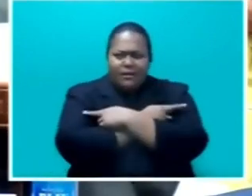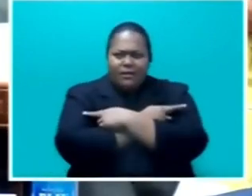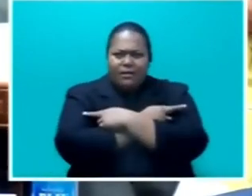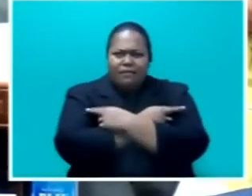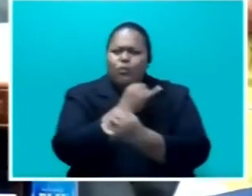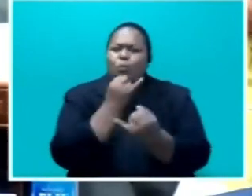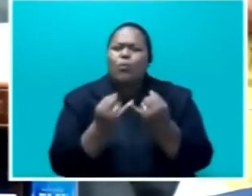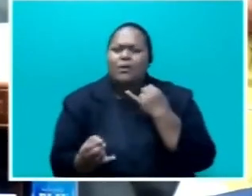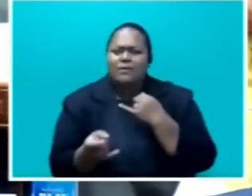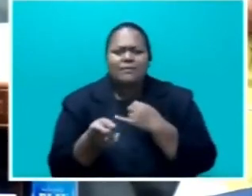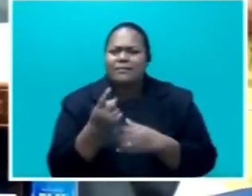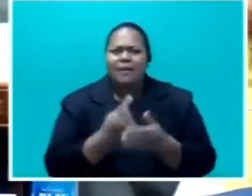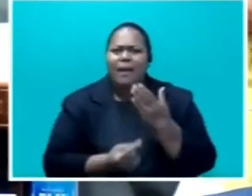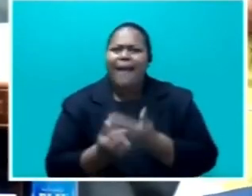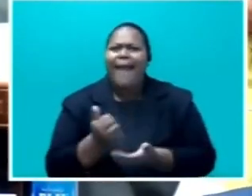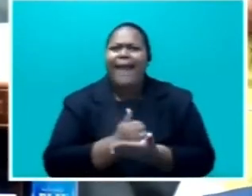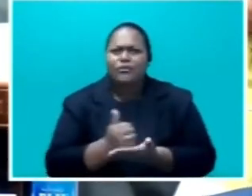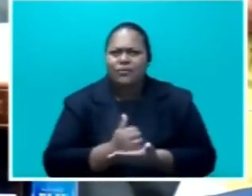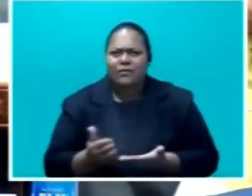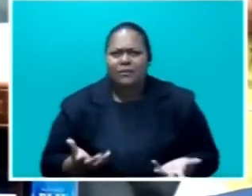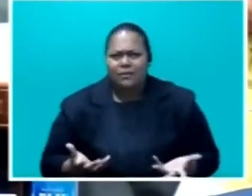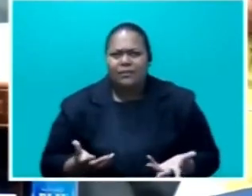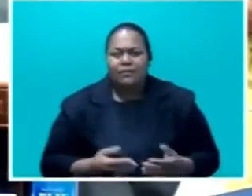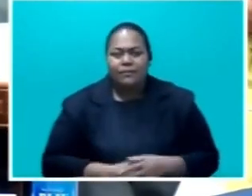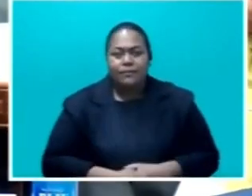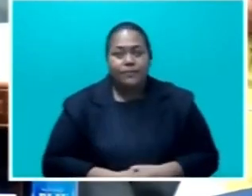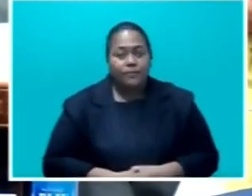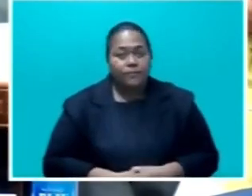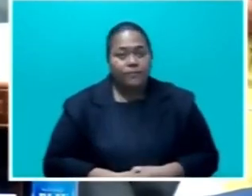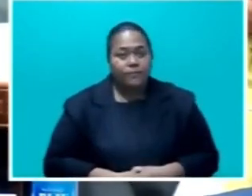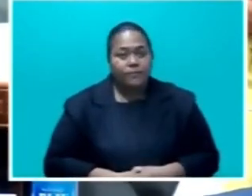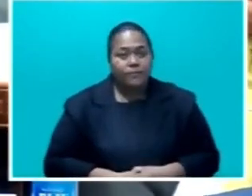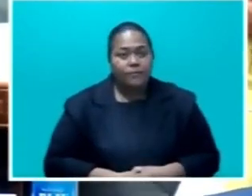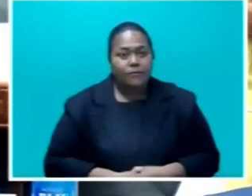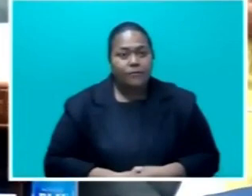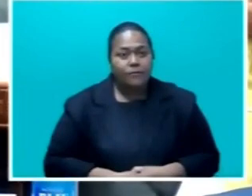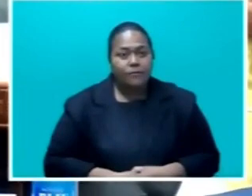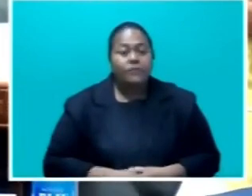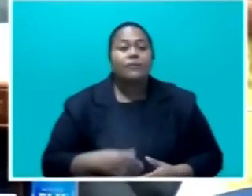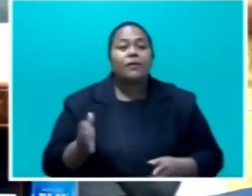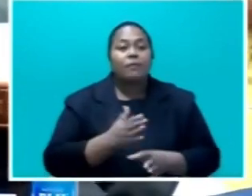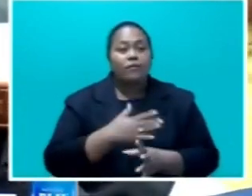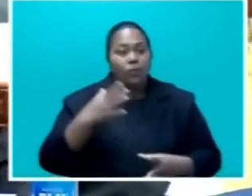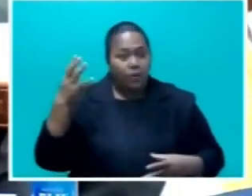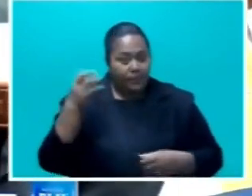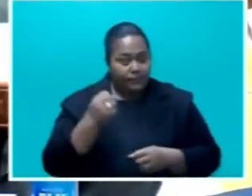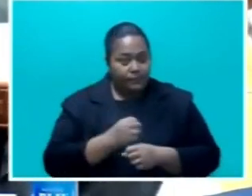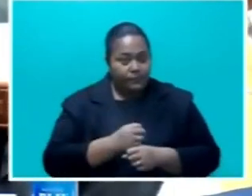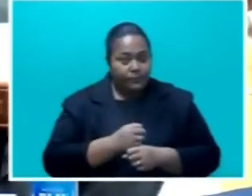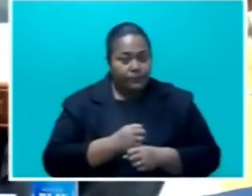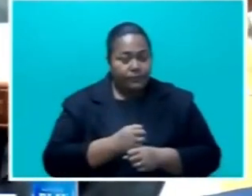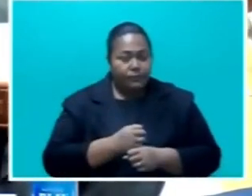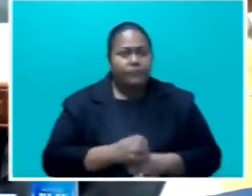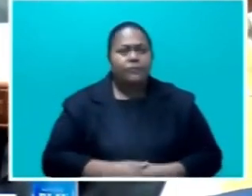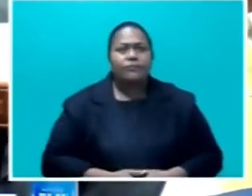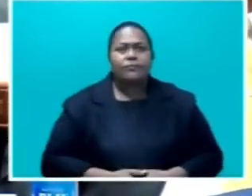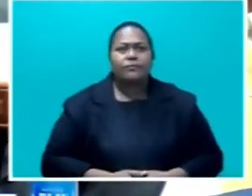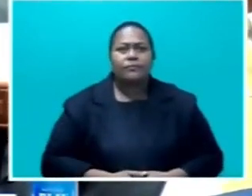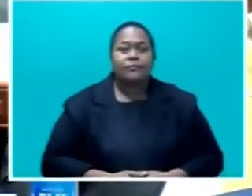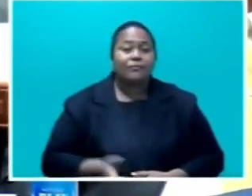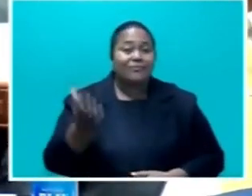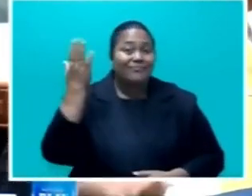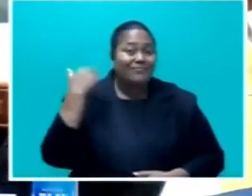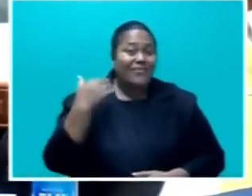kind. Mr. Speaker, before I conclude, let me say this. Ever since